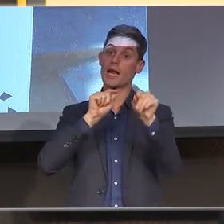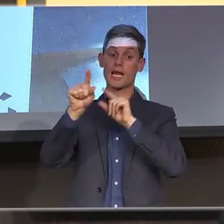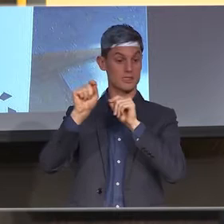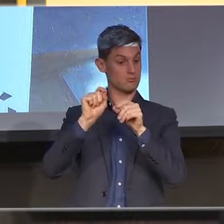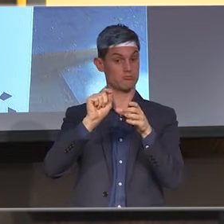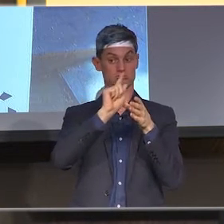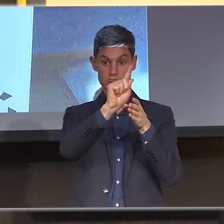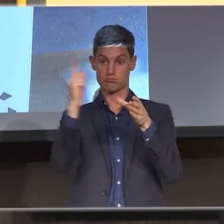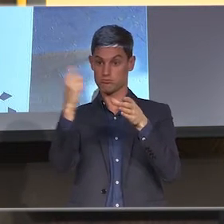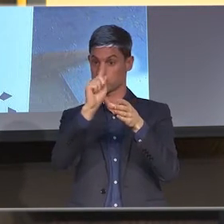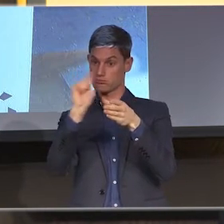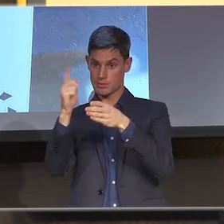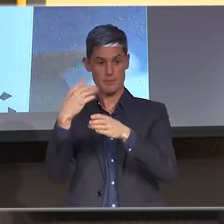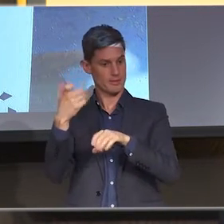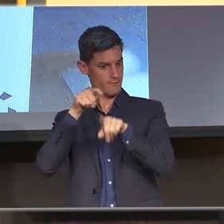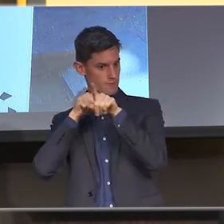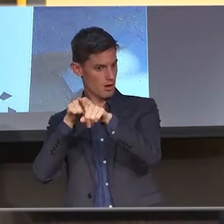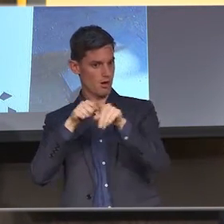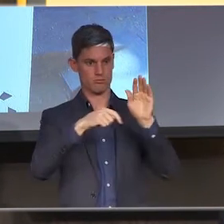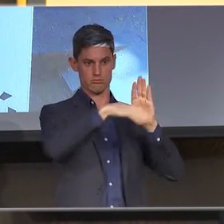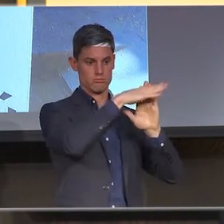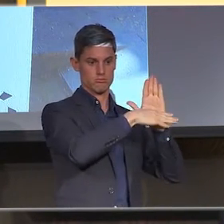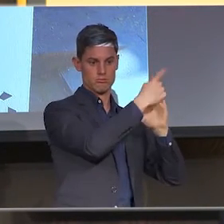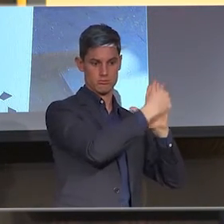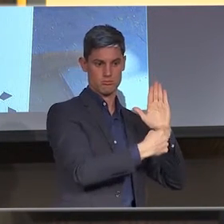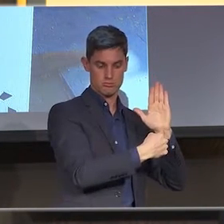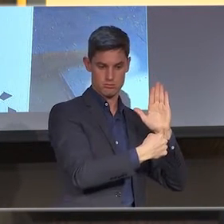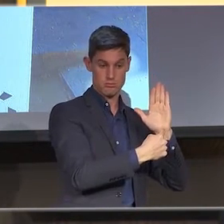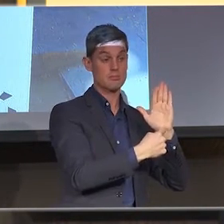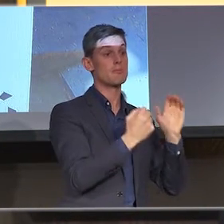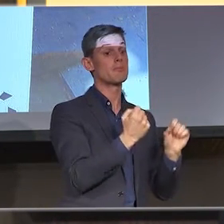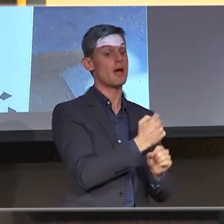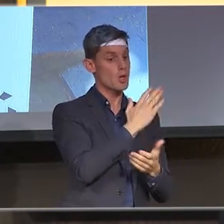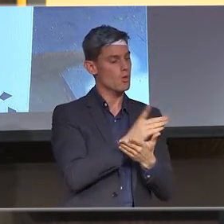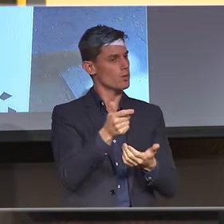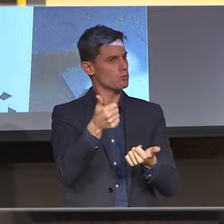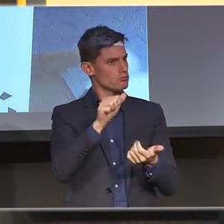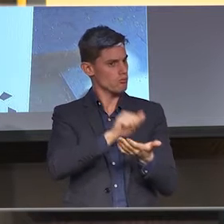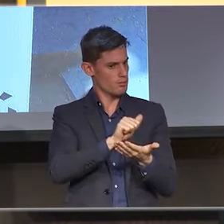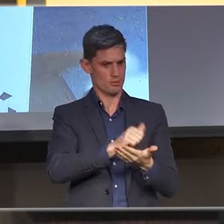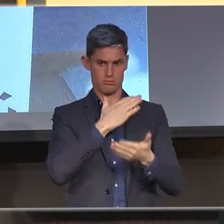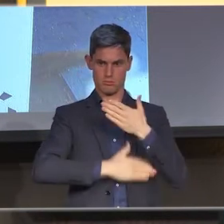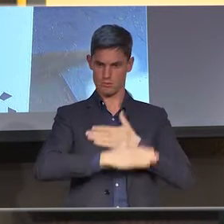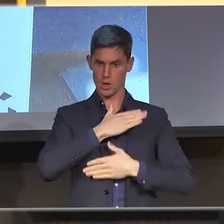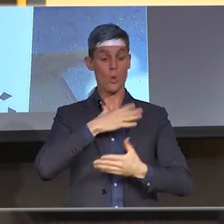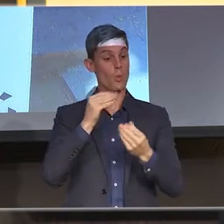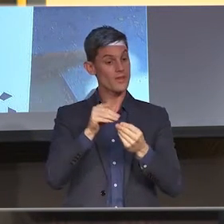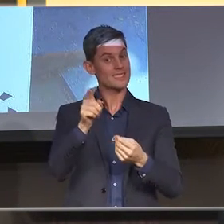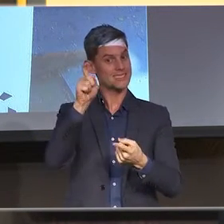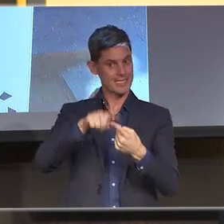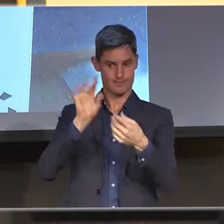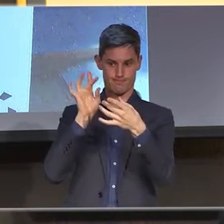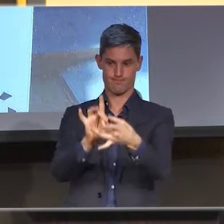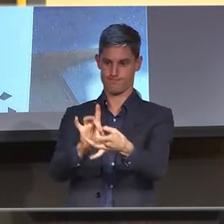appointed positions in public office should carry out in order to ensure a reasonable administration that remains in touch with real